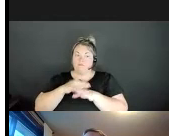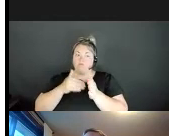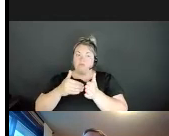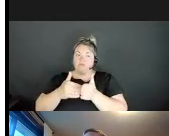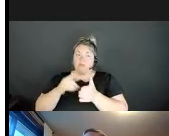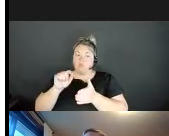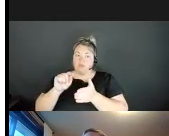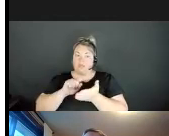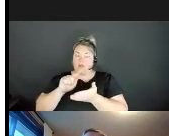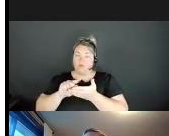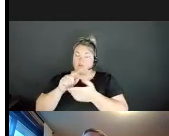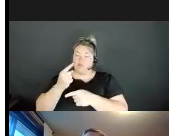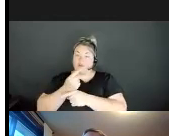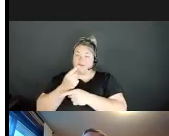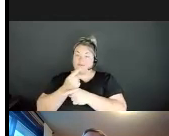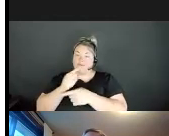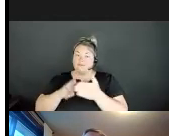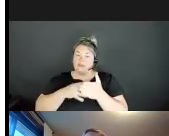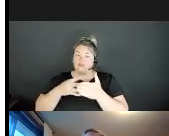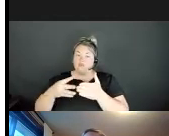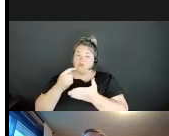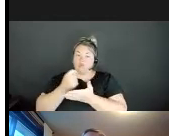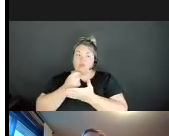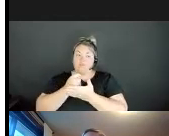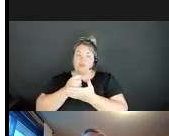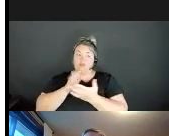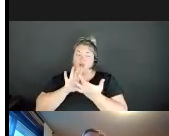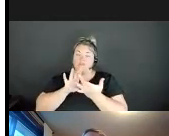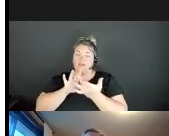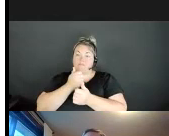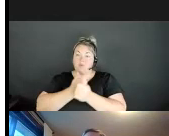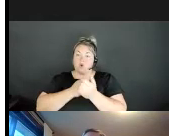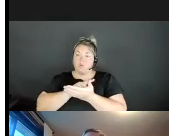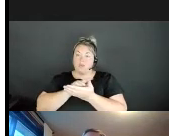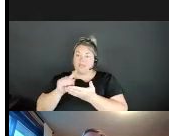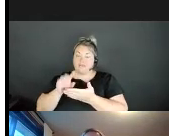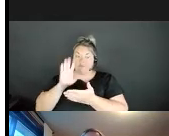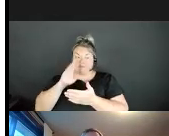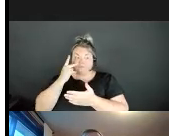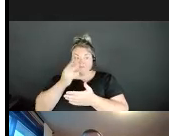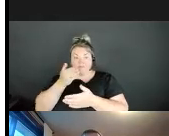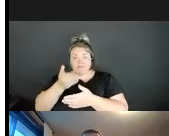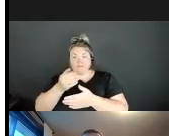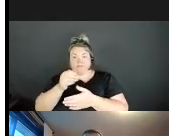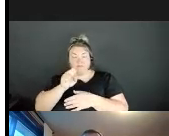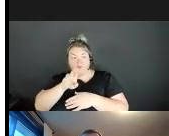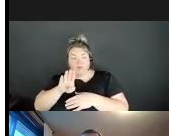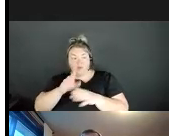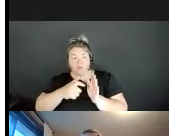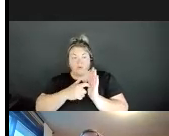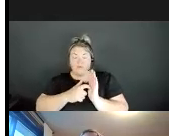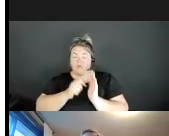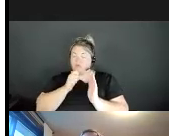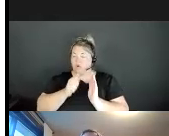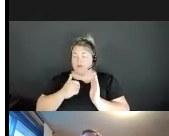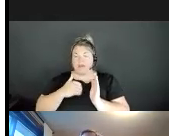of regularly scheduled treatment contact per week. You'll see there that the SUD requirements do not